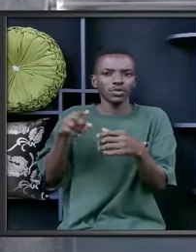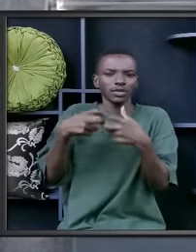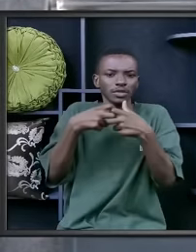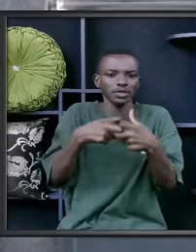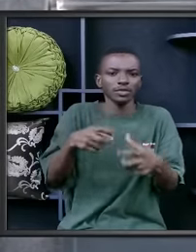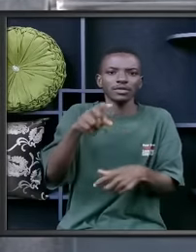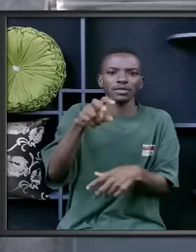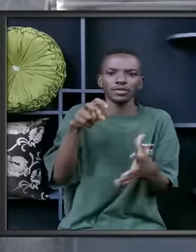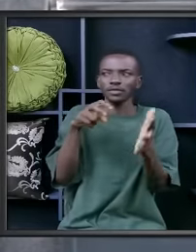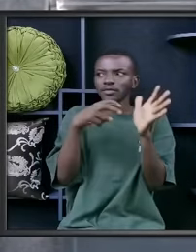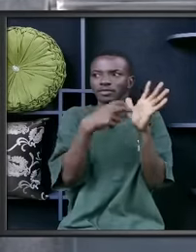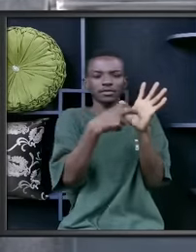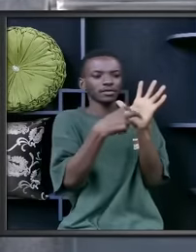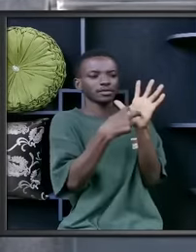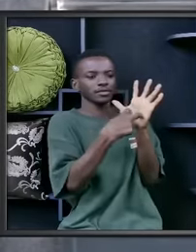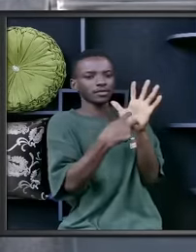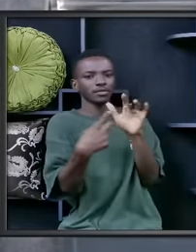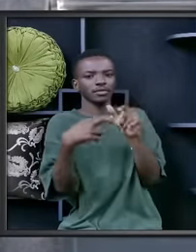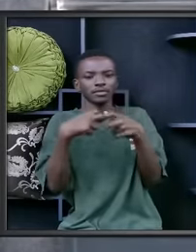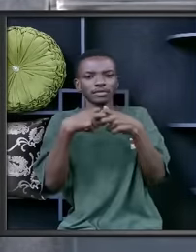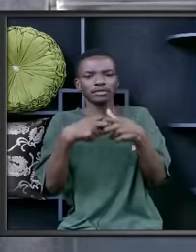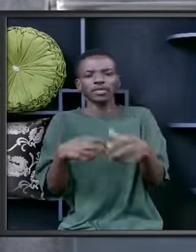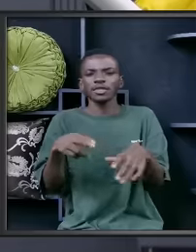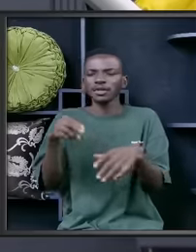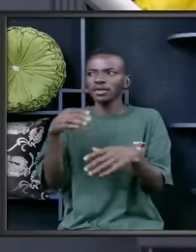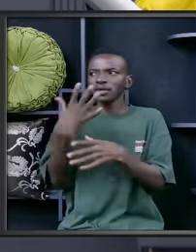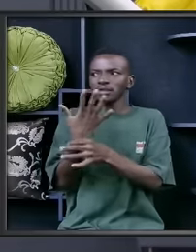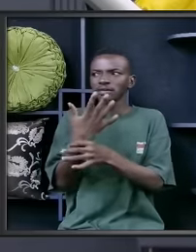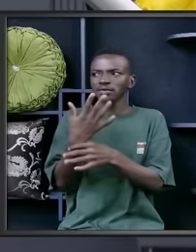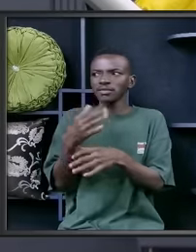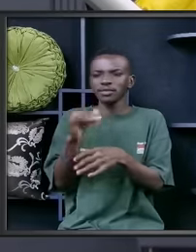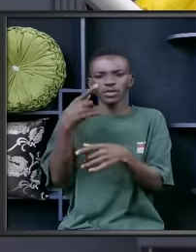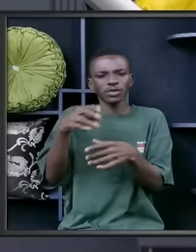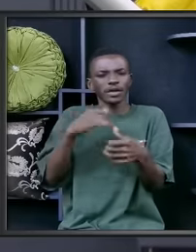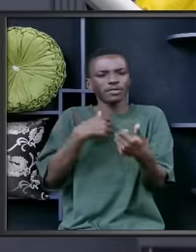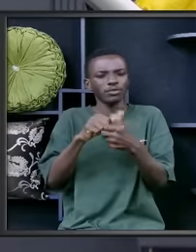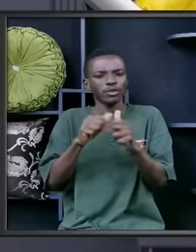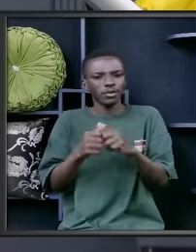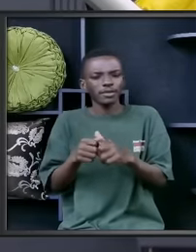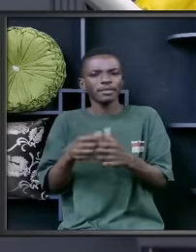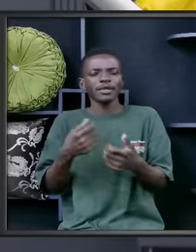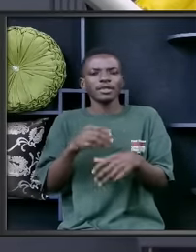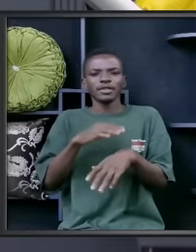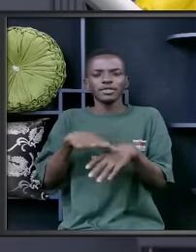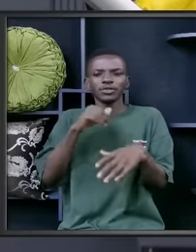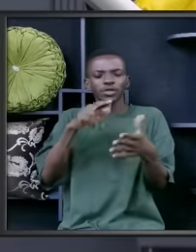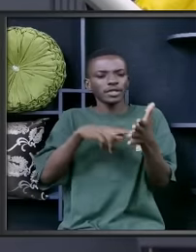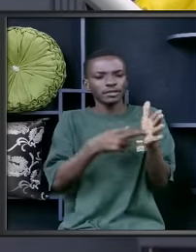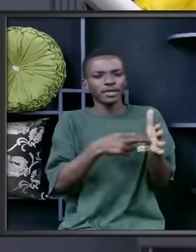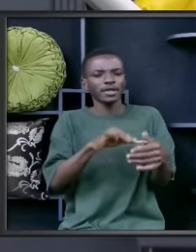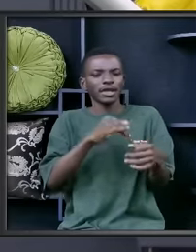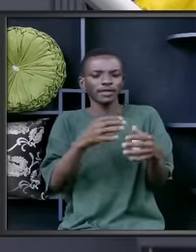for this thing. Socket. In they go put hand, because that one get fault. So he never repair him. He get a